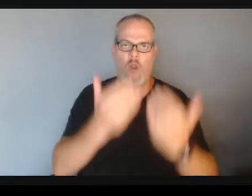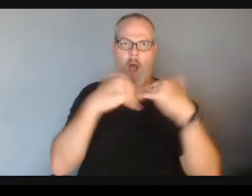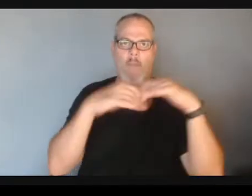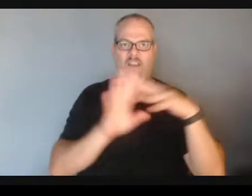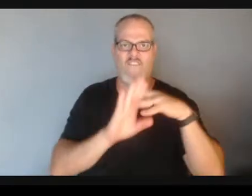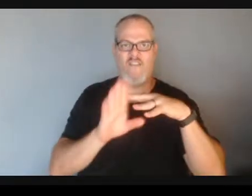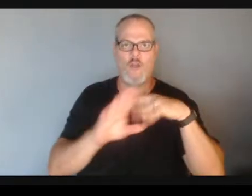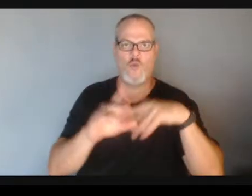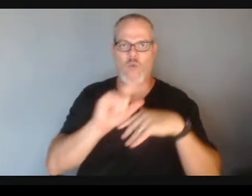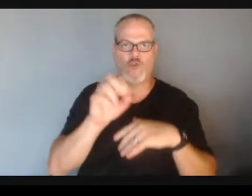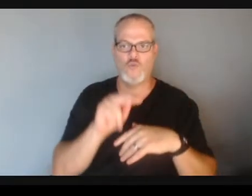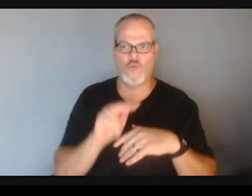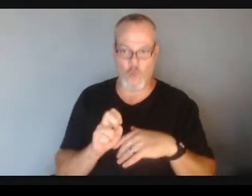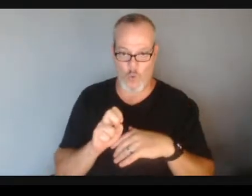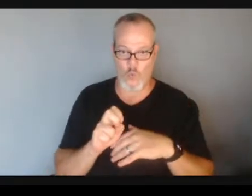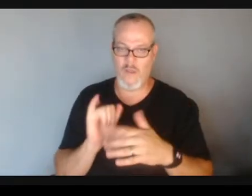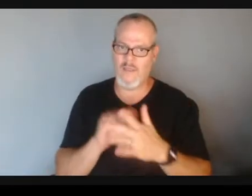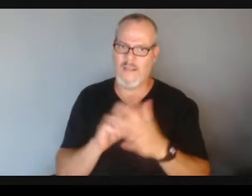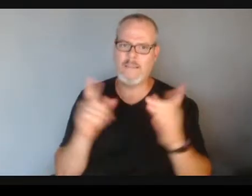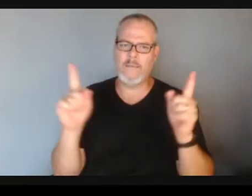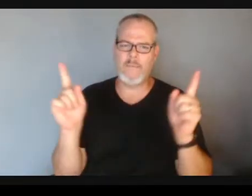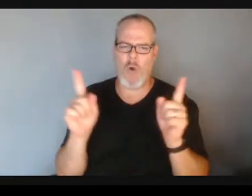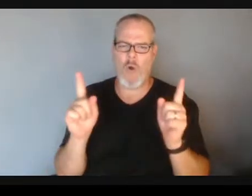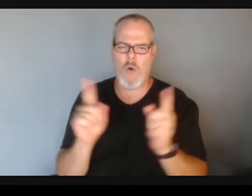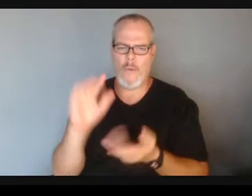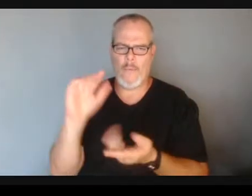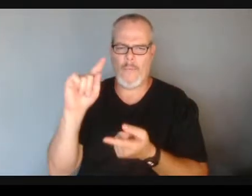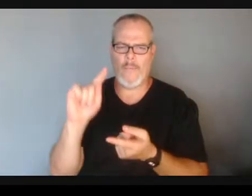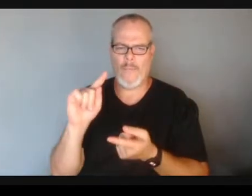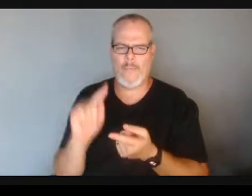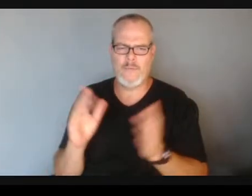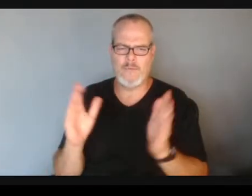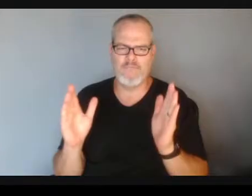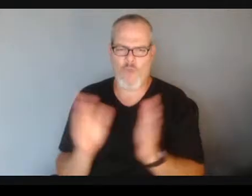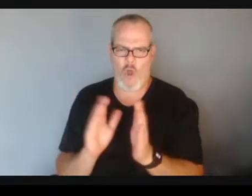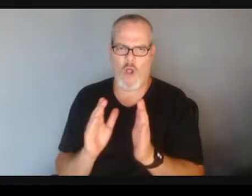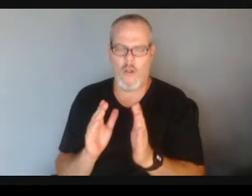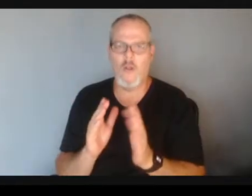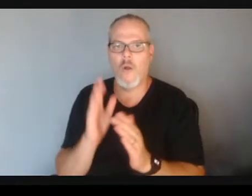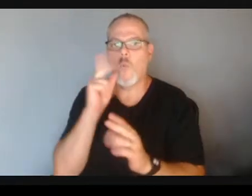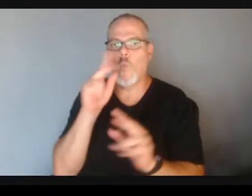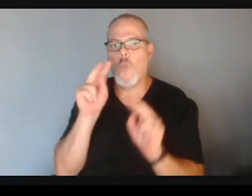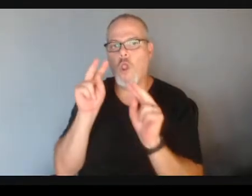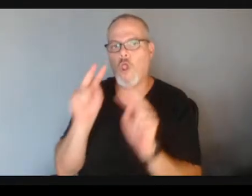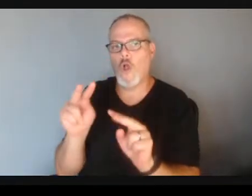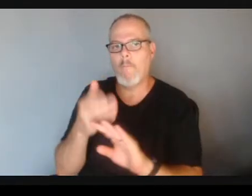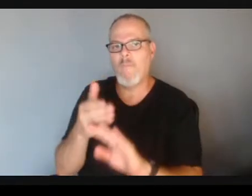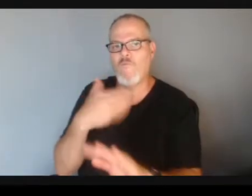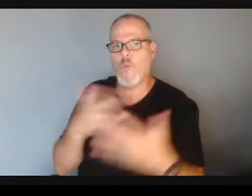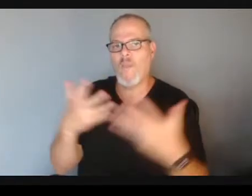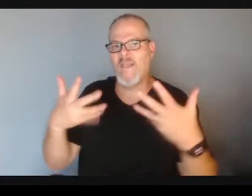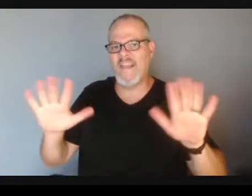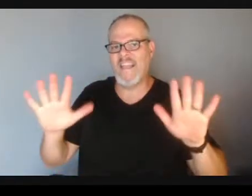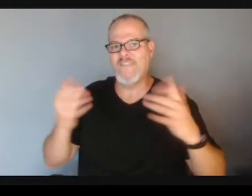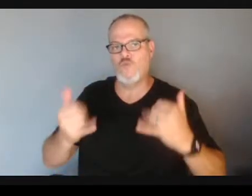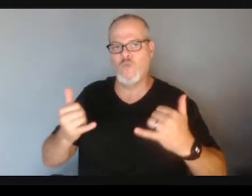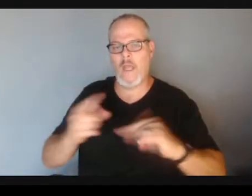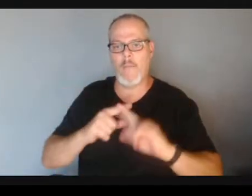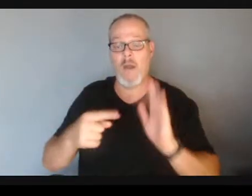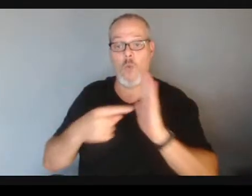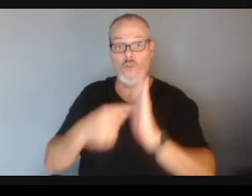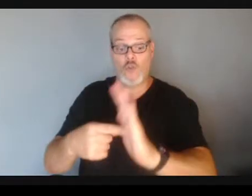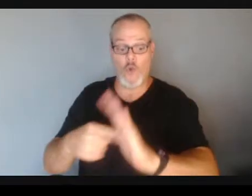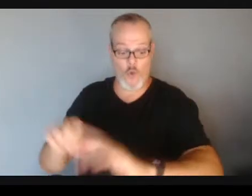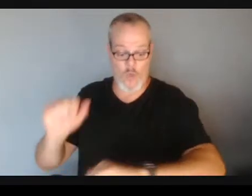zones, which are much, much smaller. We'll take a look at those before we sign off. But I just wanted to show you, like,